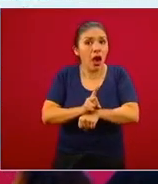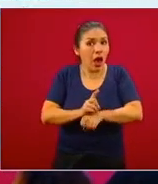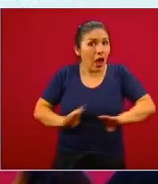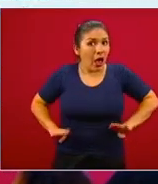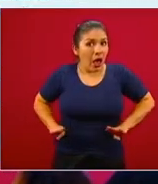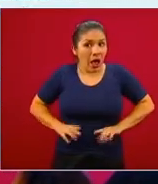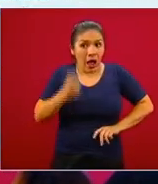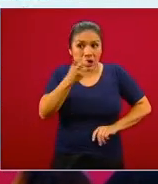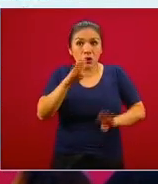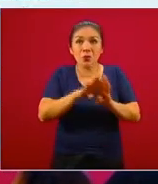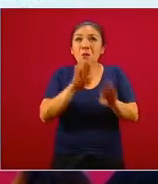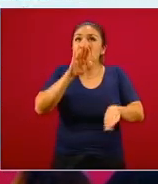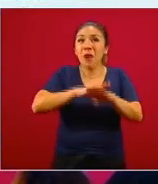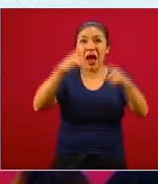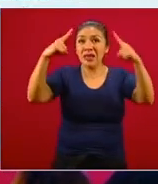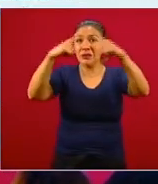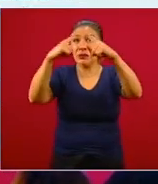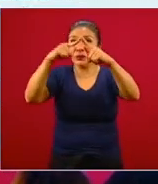cases.